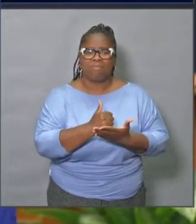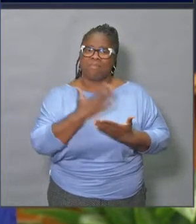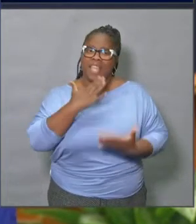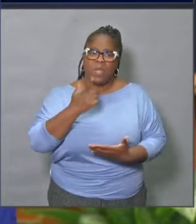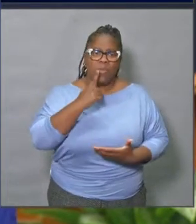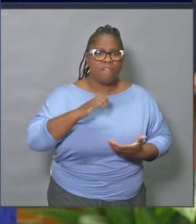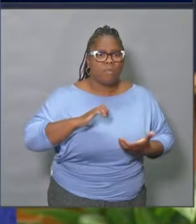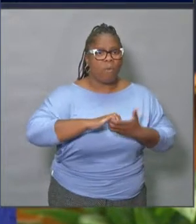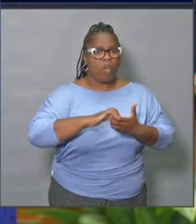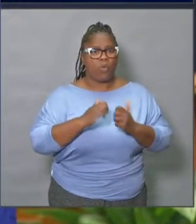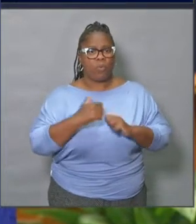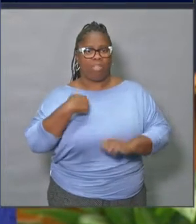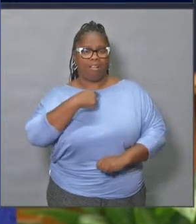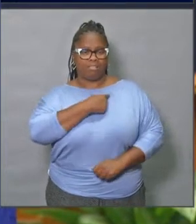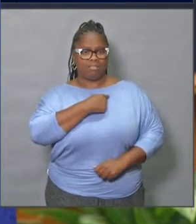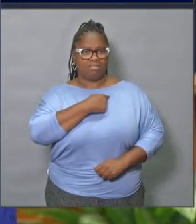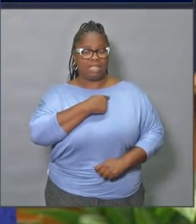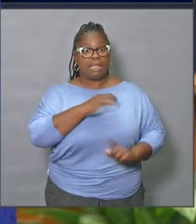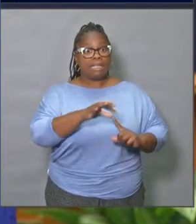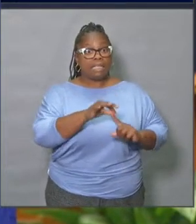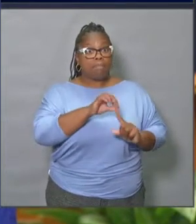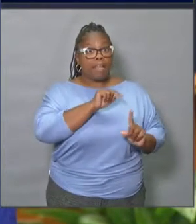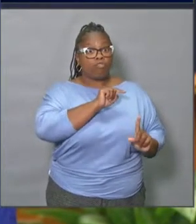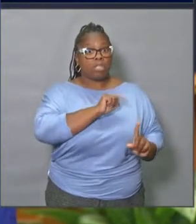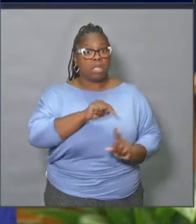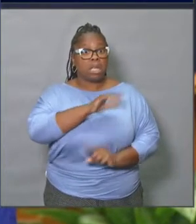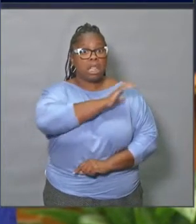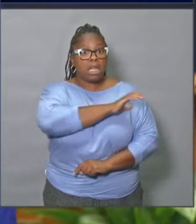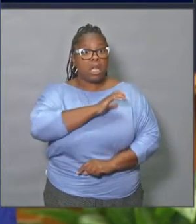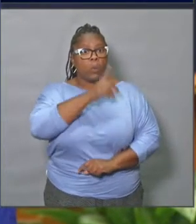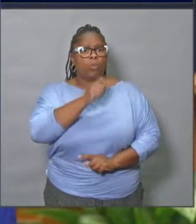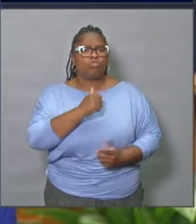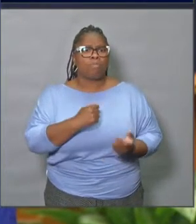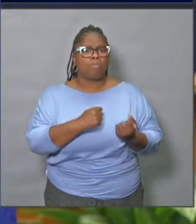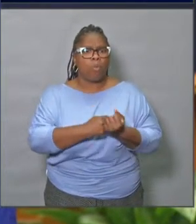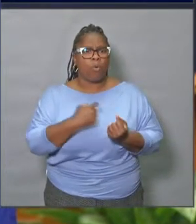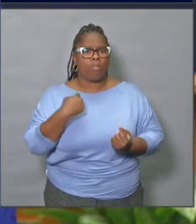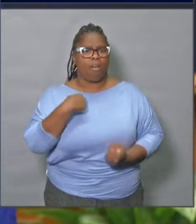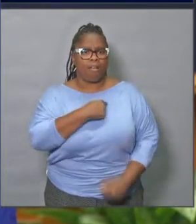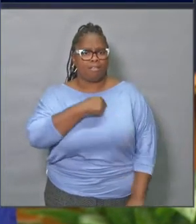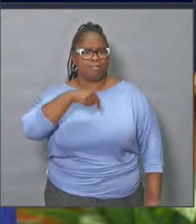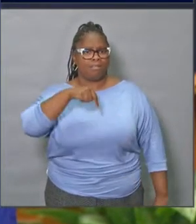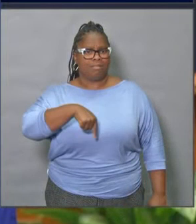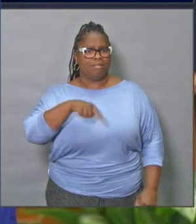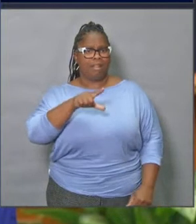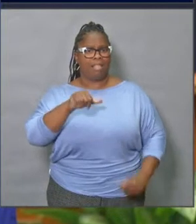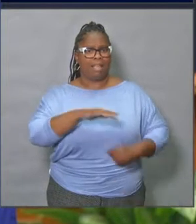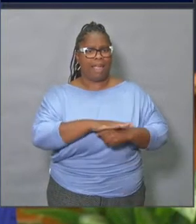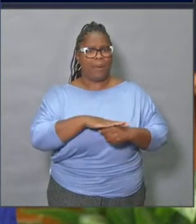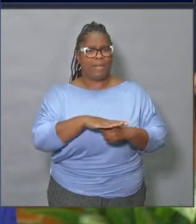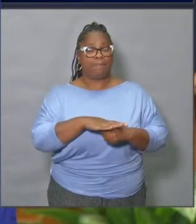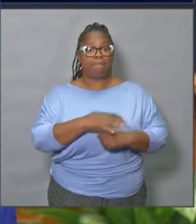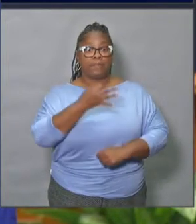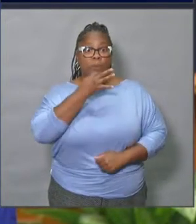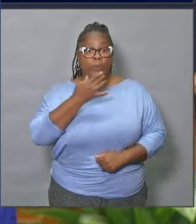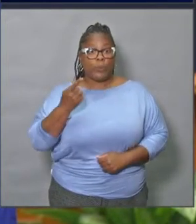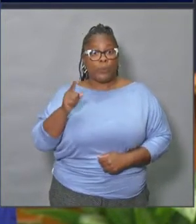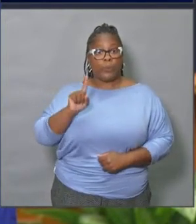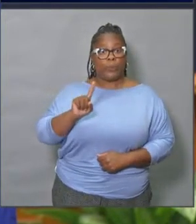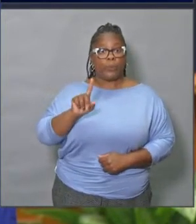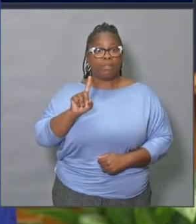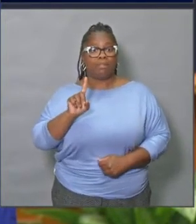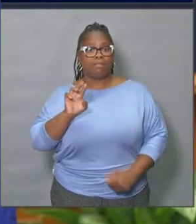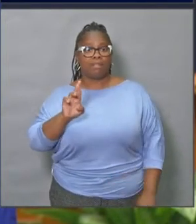partnership, especially all those clinics that support us around the county. In just a moment, you'll hear from Dr. Barbara